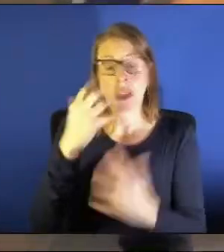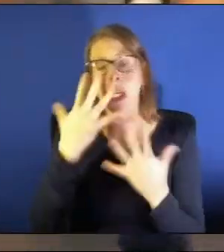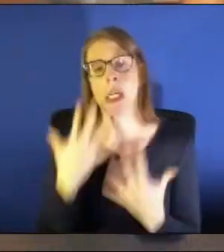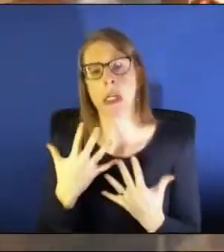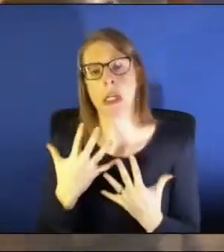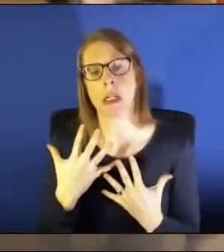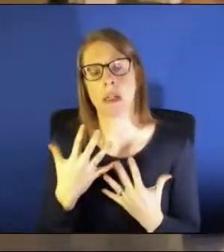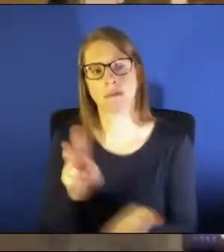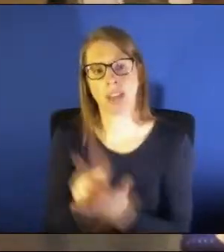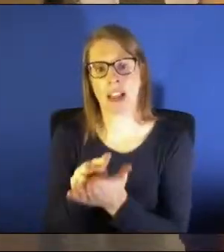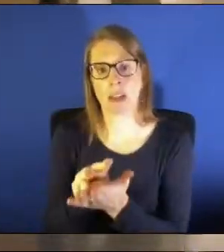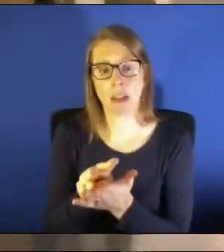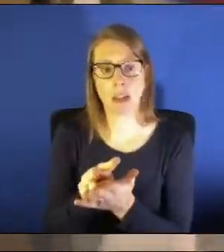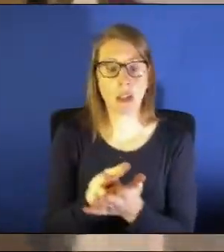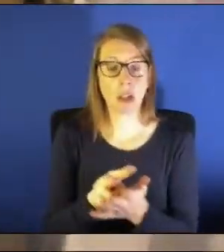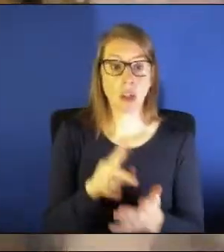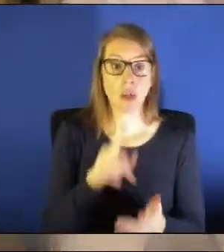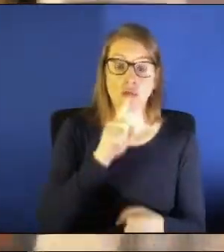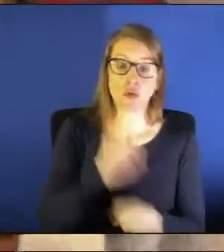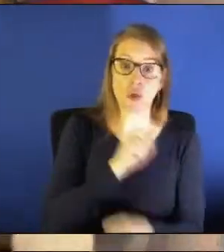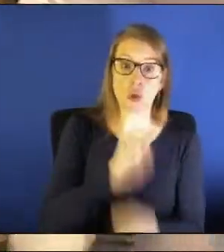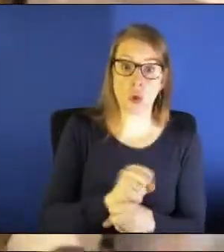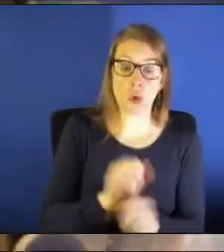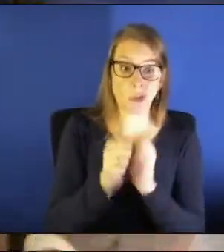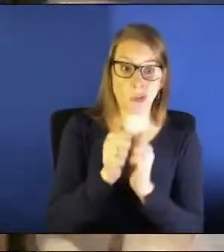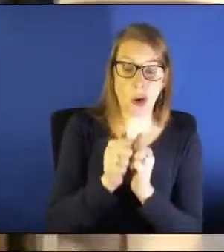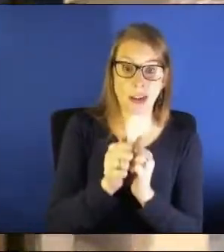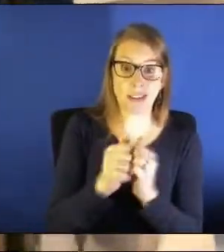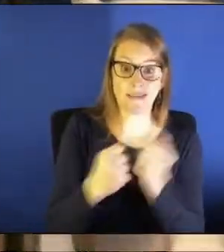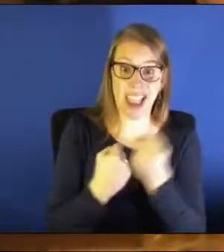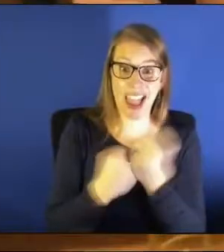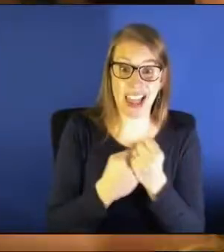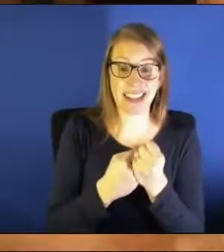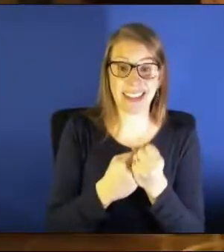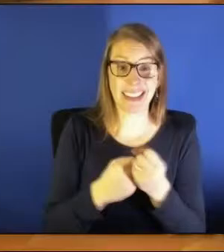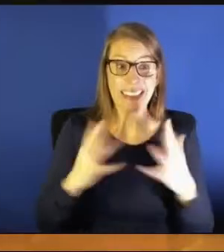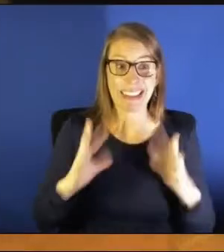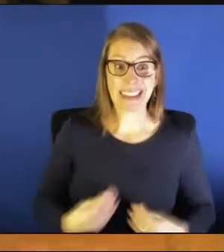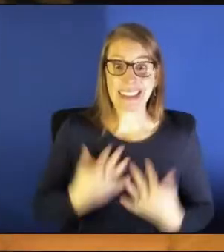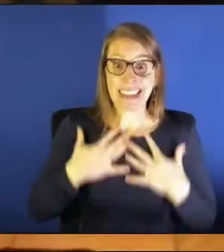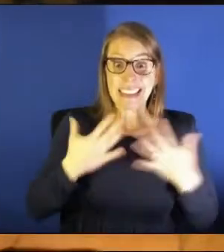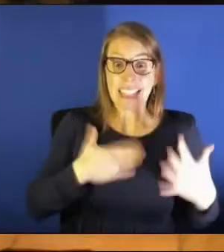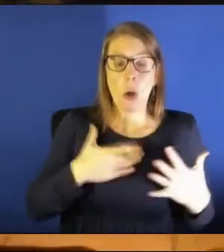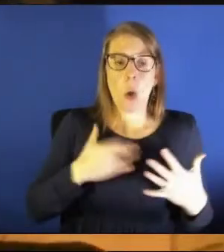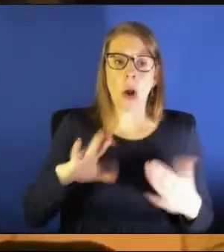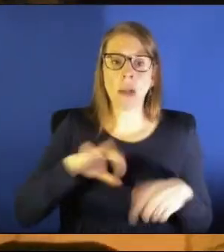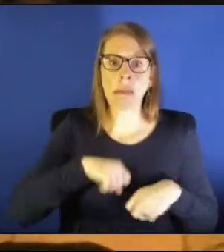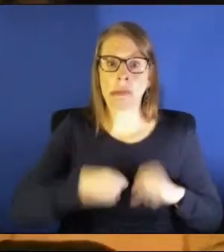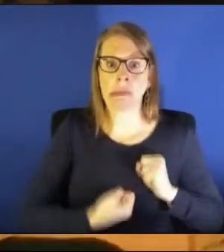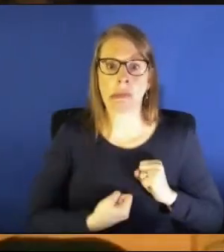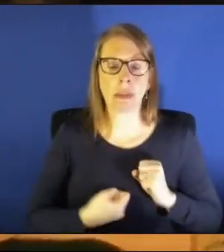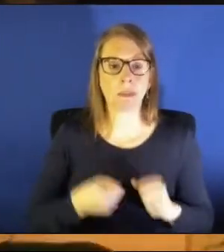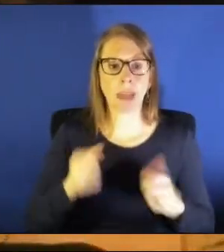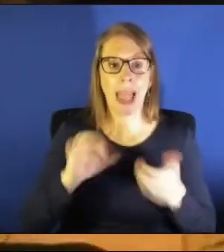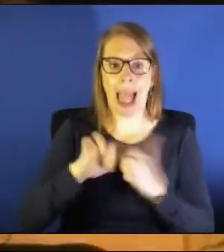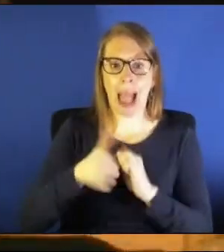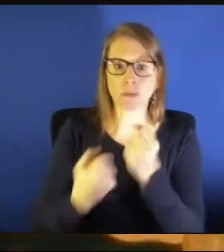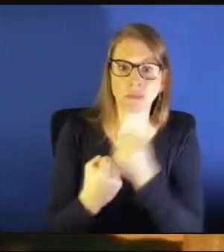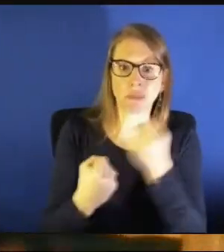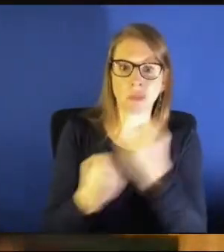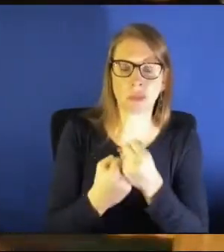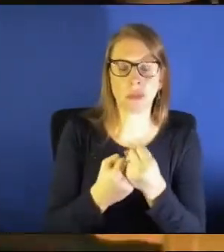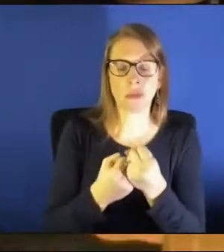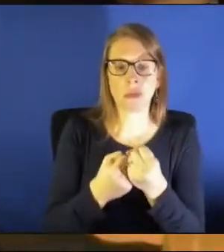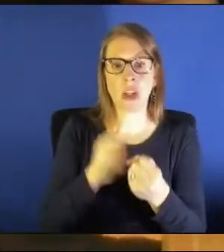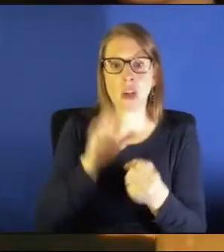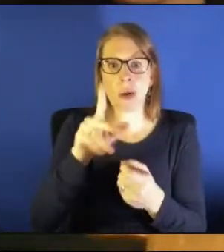fan can bring you joy, and then it can break your heart. So how do you cope with the ups and downs of cheering on your team? Jayhawks in the Final Four, the Chiefs